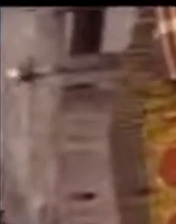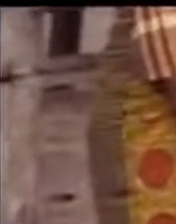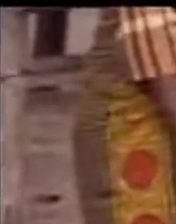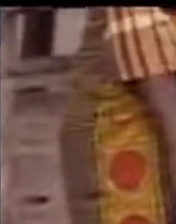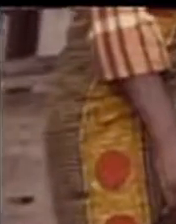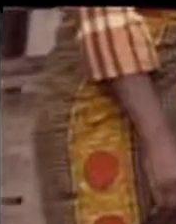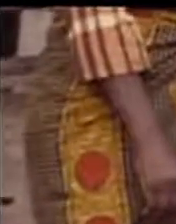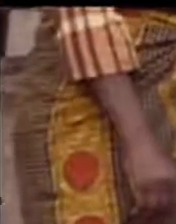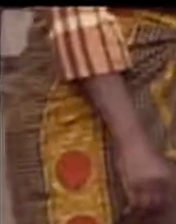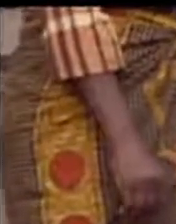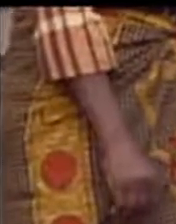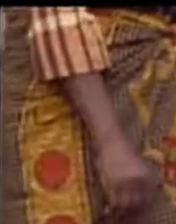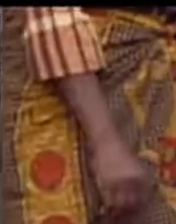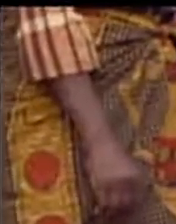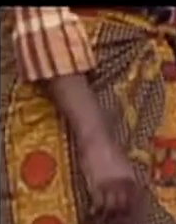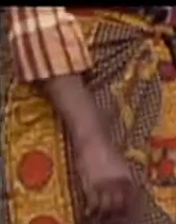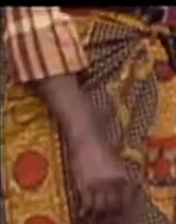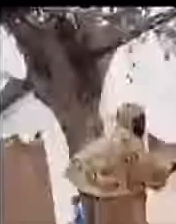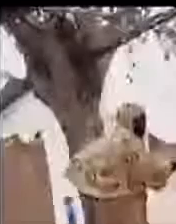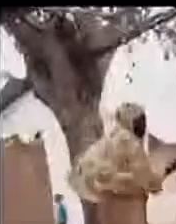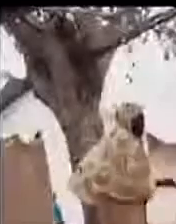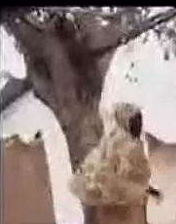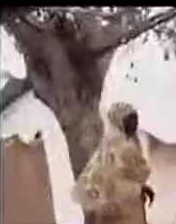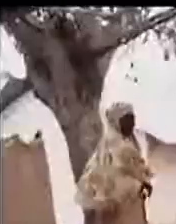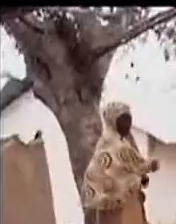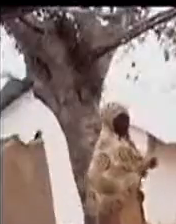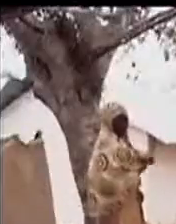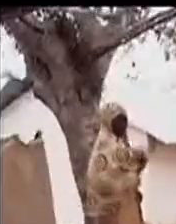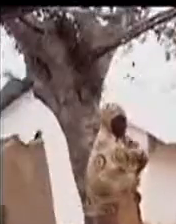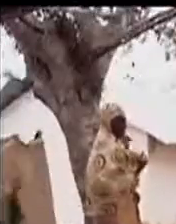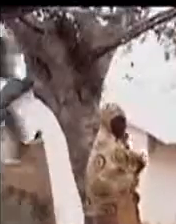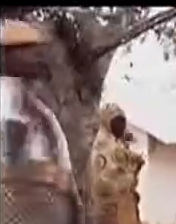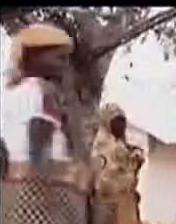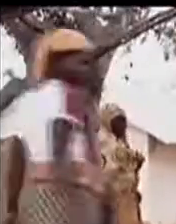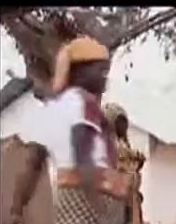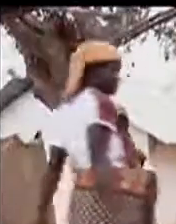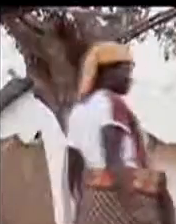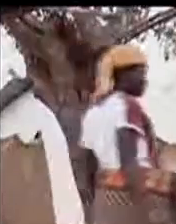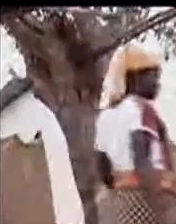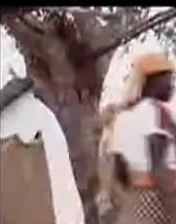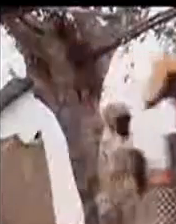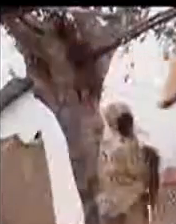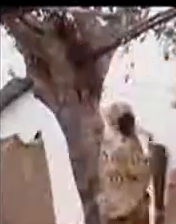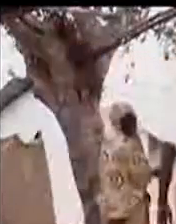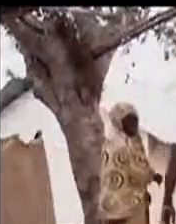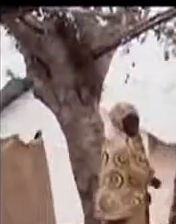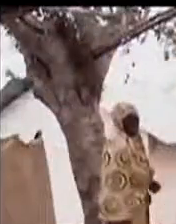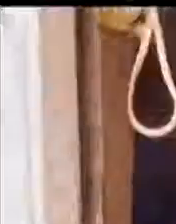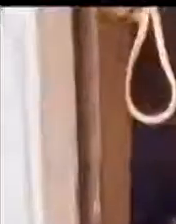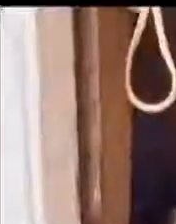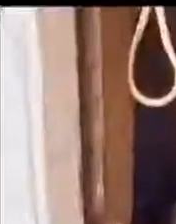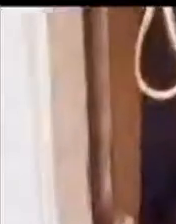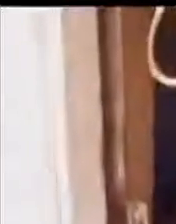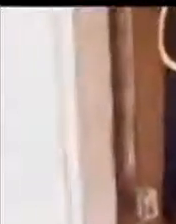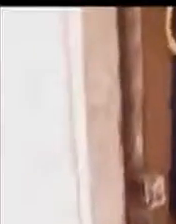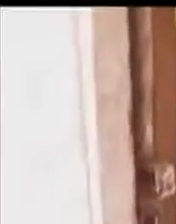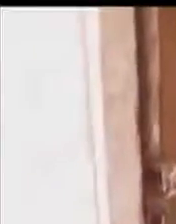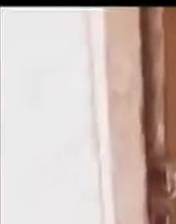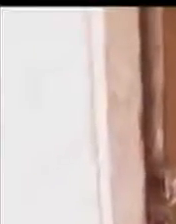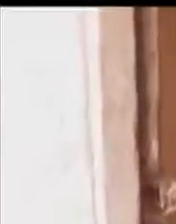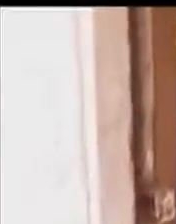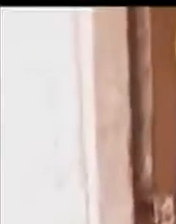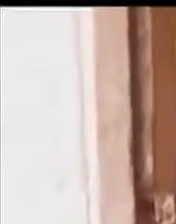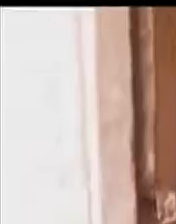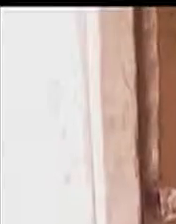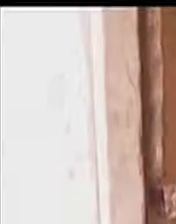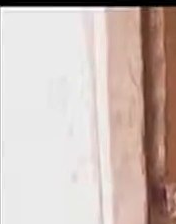and aunt, who helped her to stay optimistic and healthy. In fact, teaching people to eat well is an important part